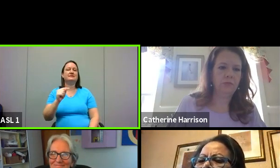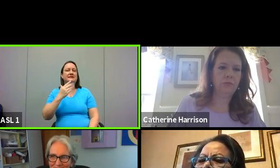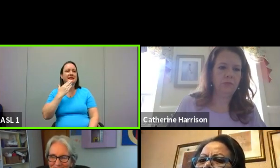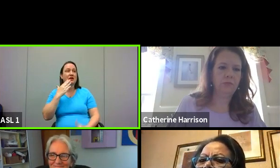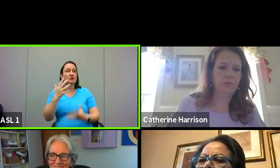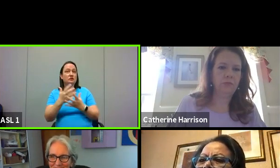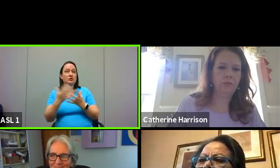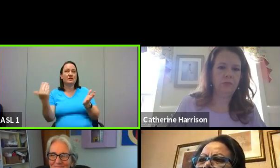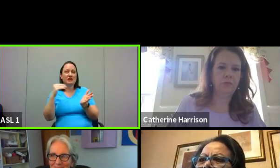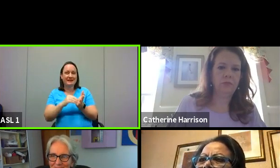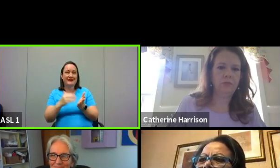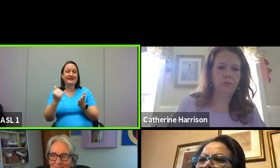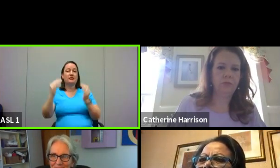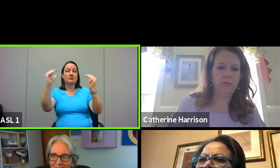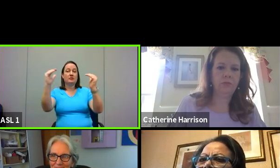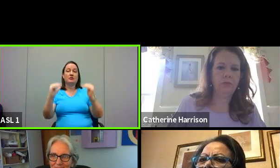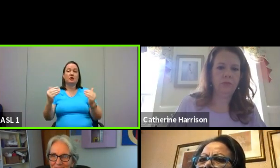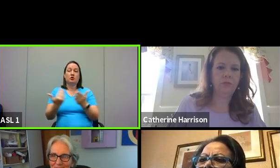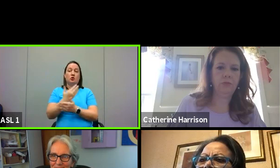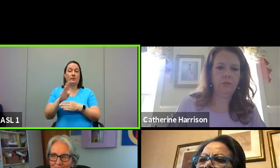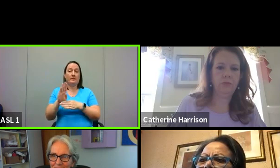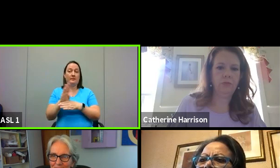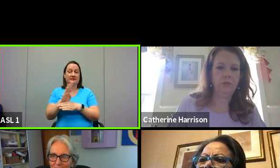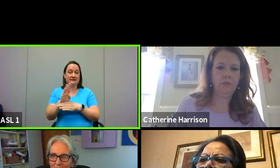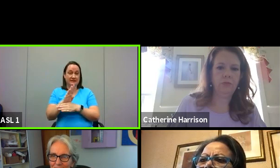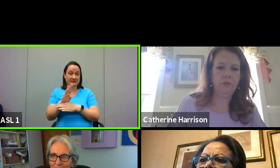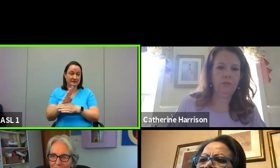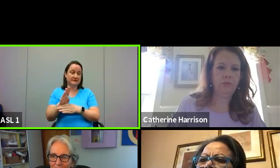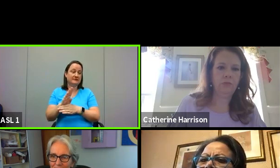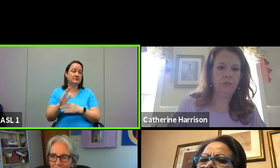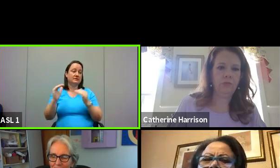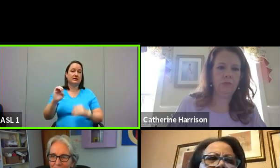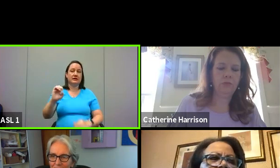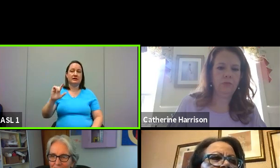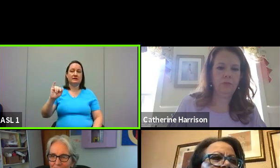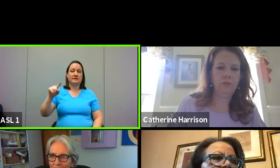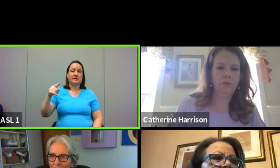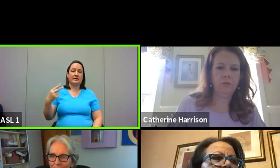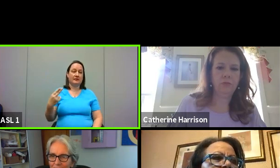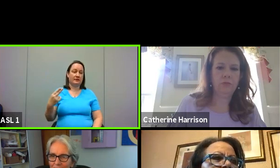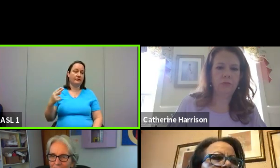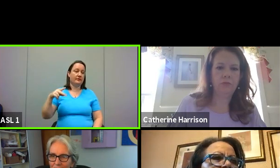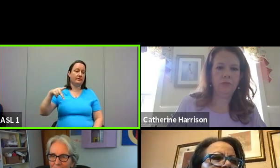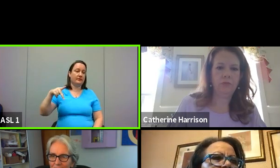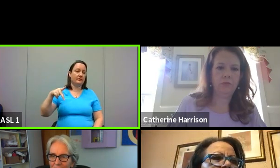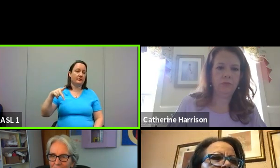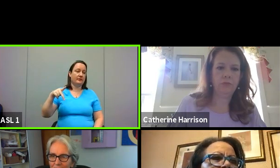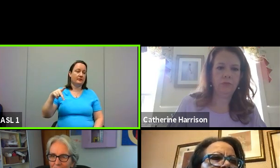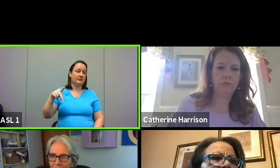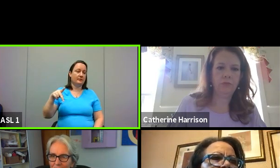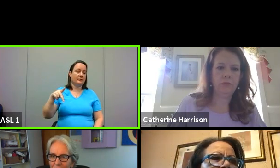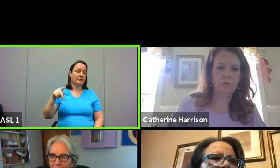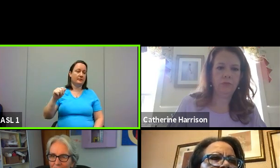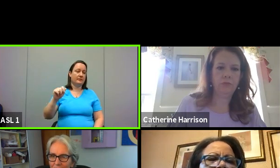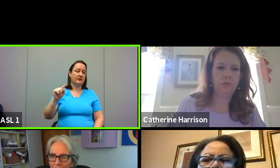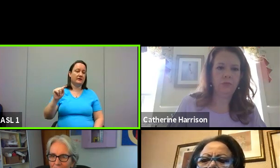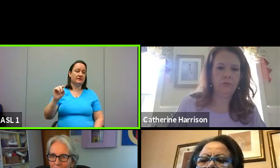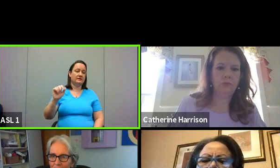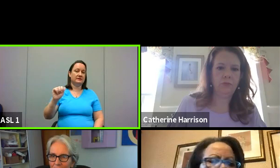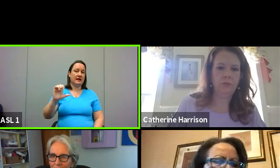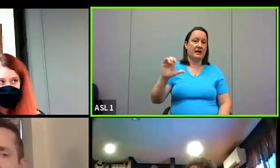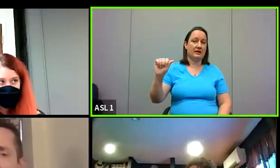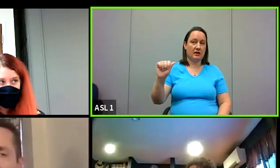into new business. We will hear from Elizabeth Pataka as she reports on the consumer appeals and bids for new hearing officers.